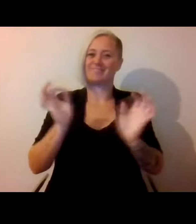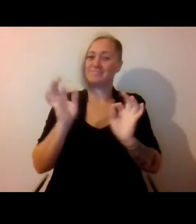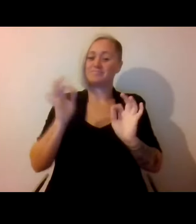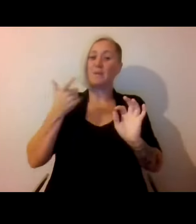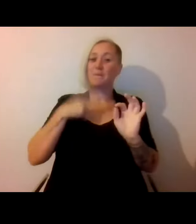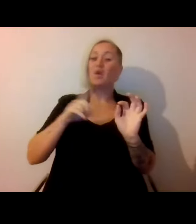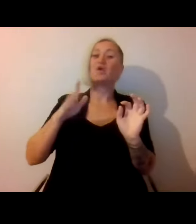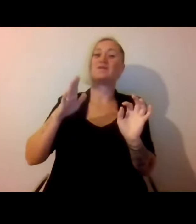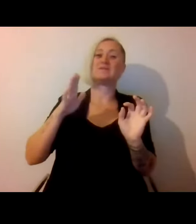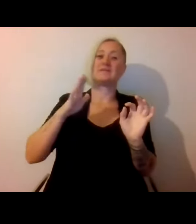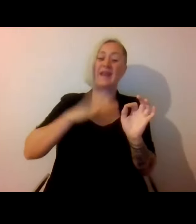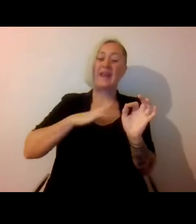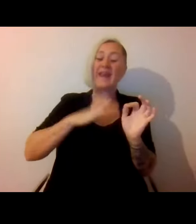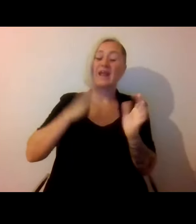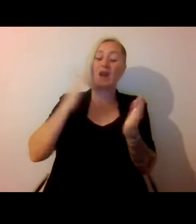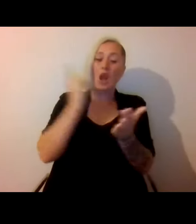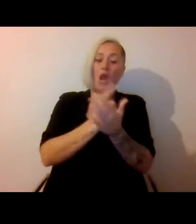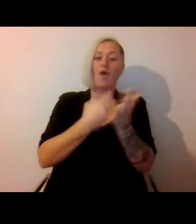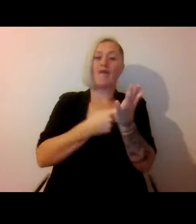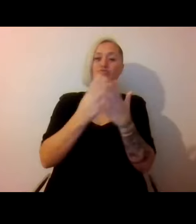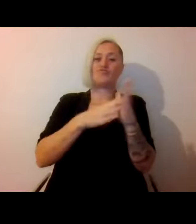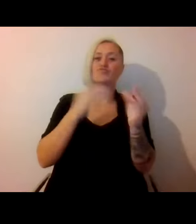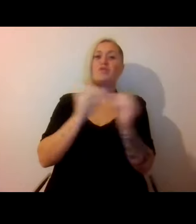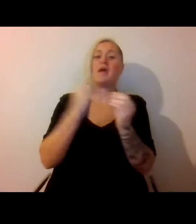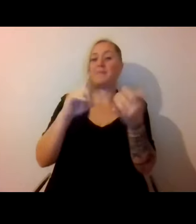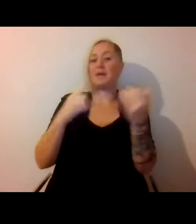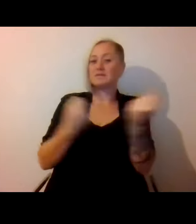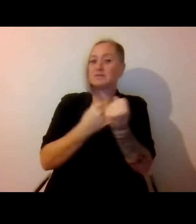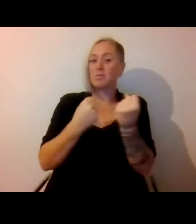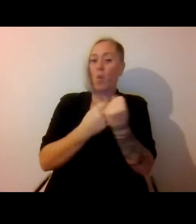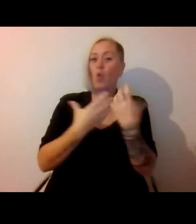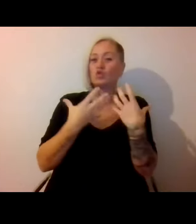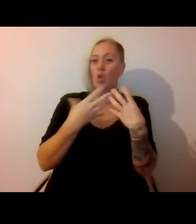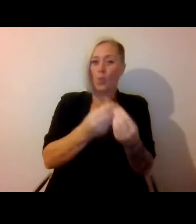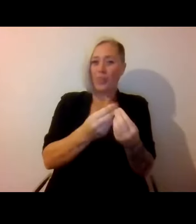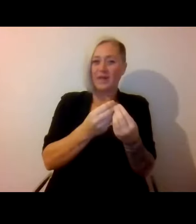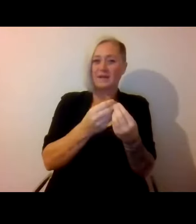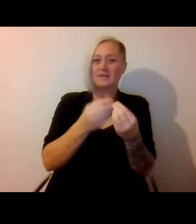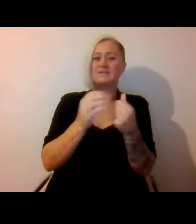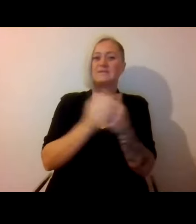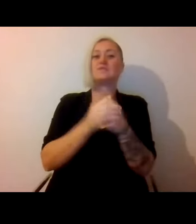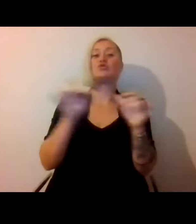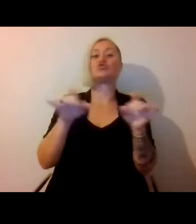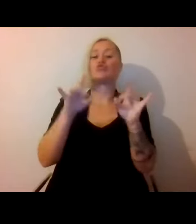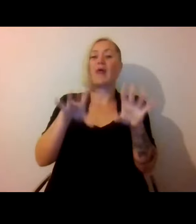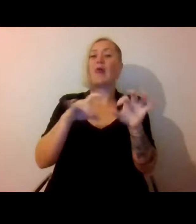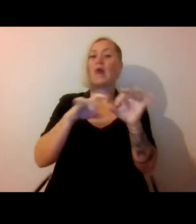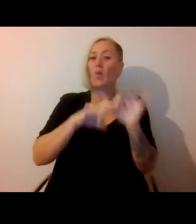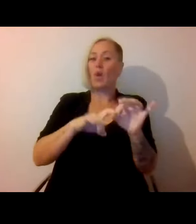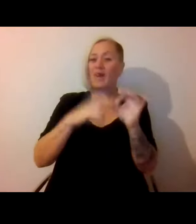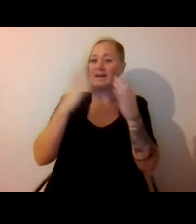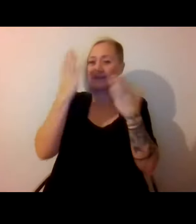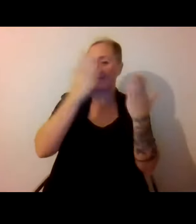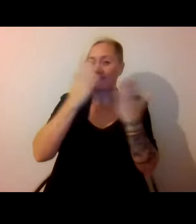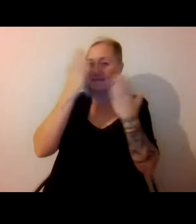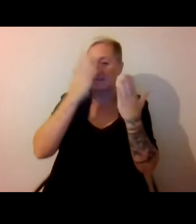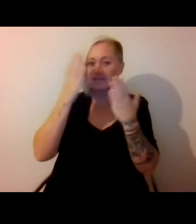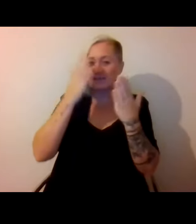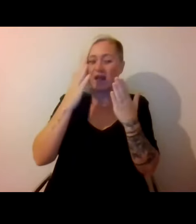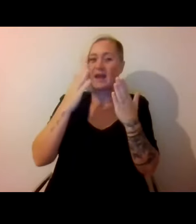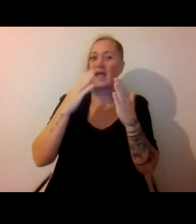lot of rehabilitation and support. There was an Australian qualitative study by Punch and Hyde in